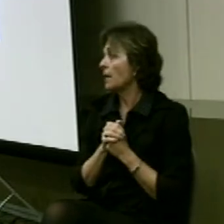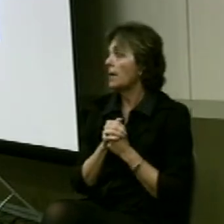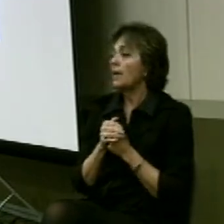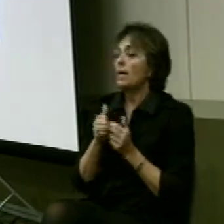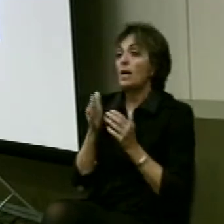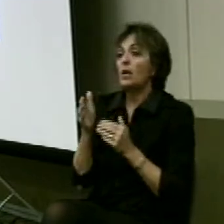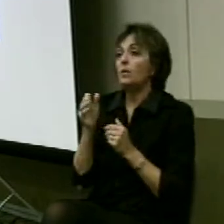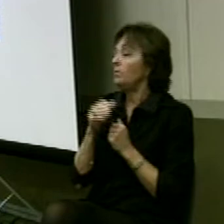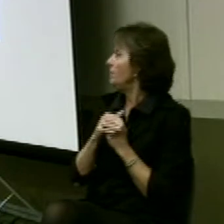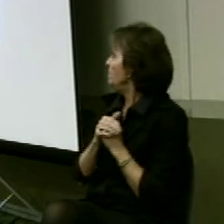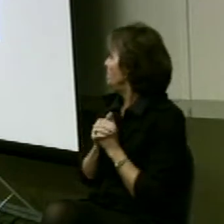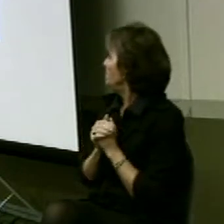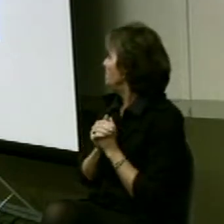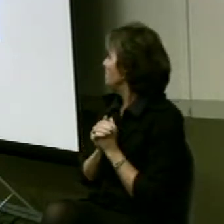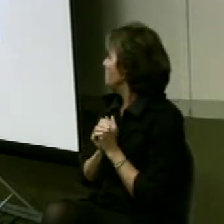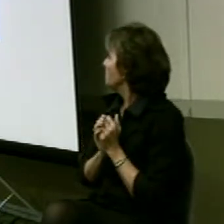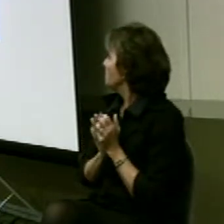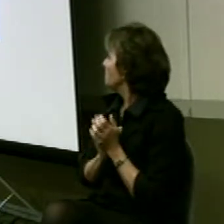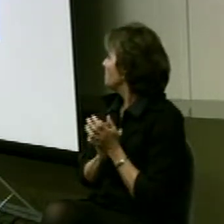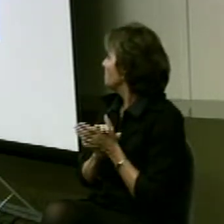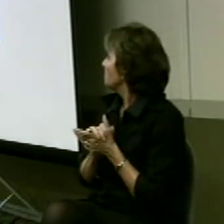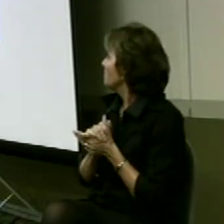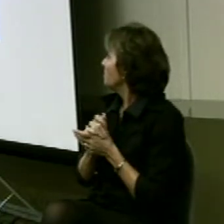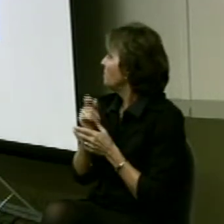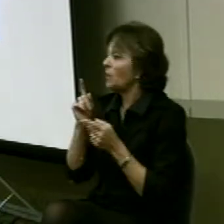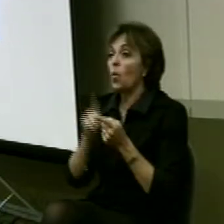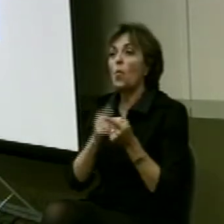So, okay, so